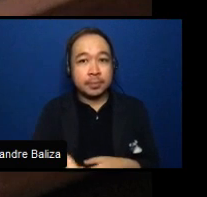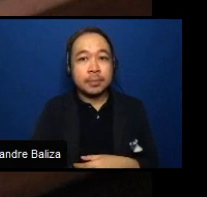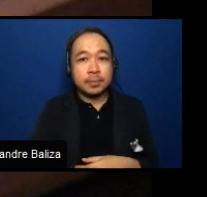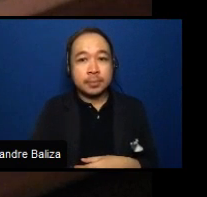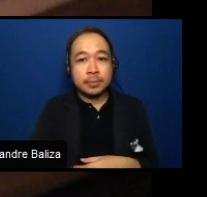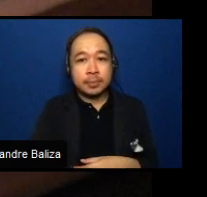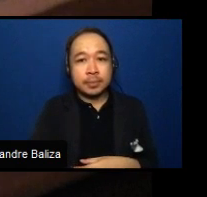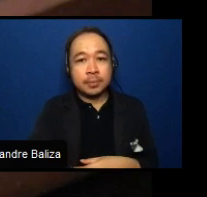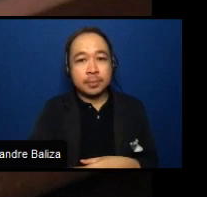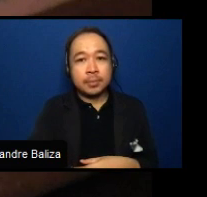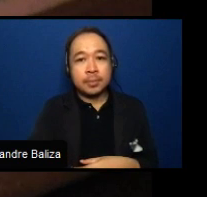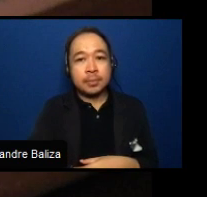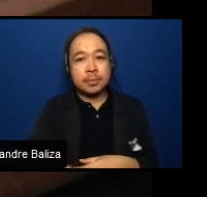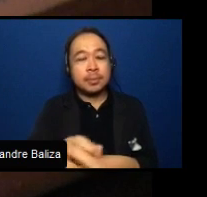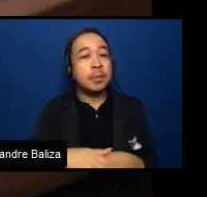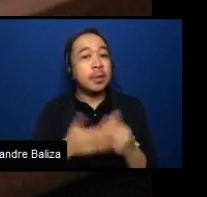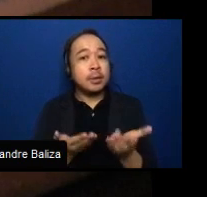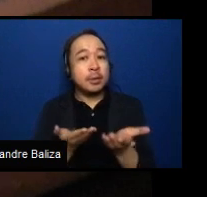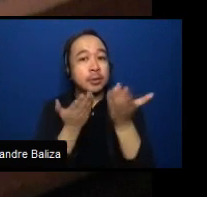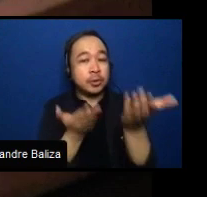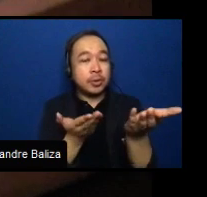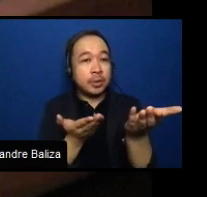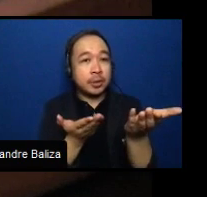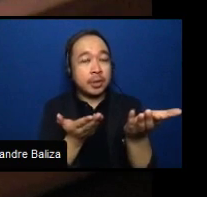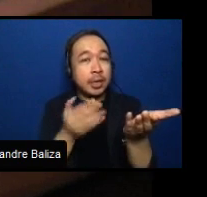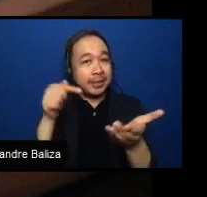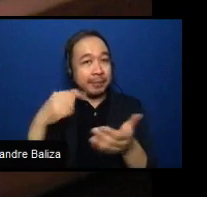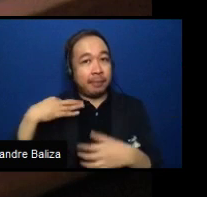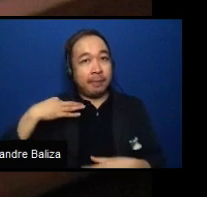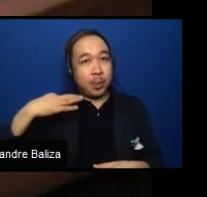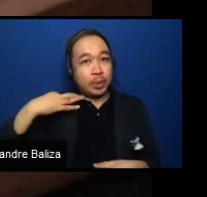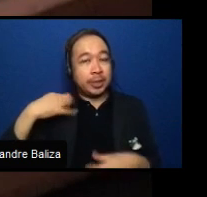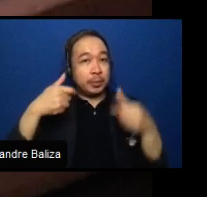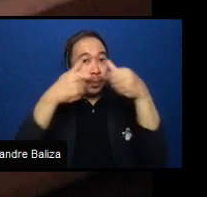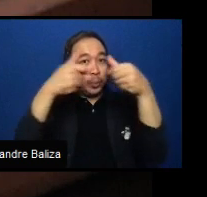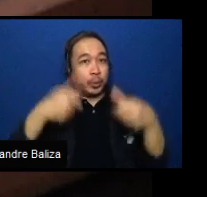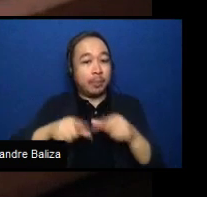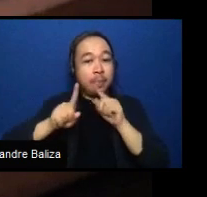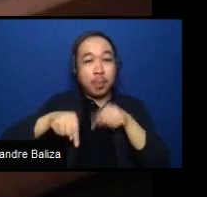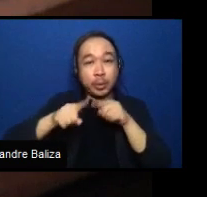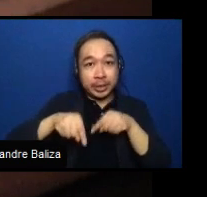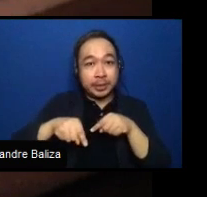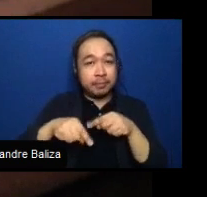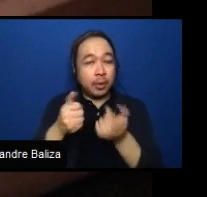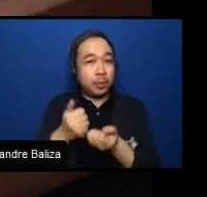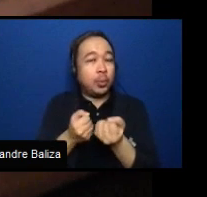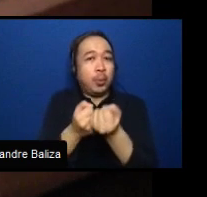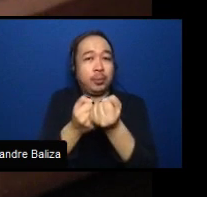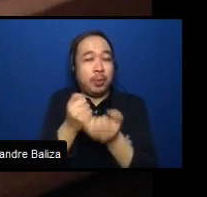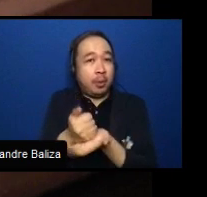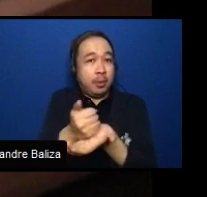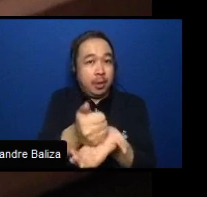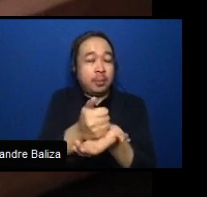a region-specific monitoring framework, this voluntary reporting framework will help us to ensure that